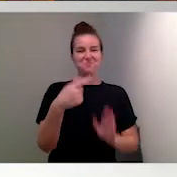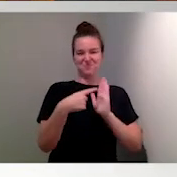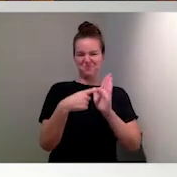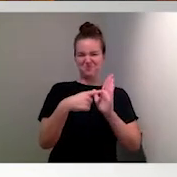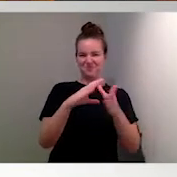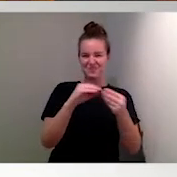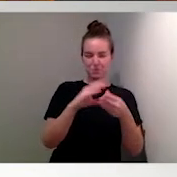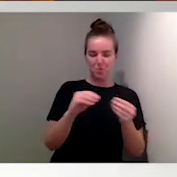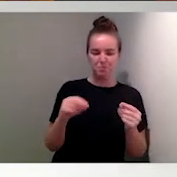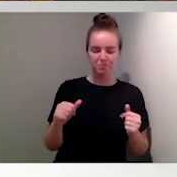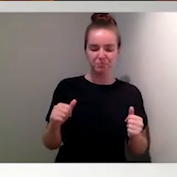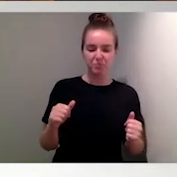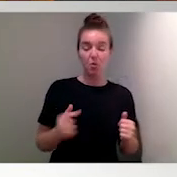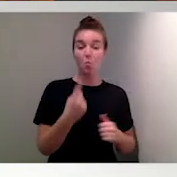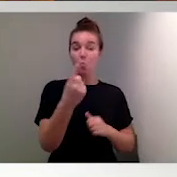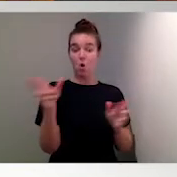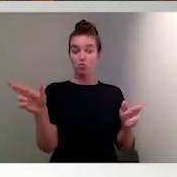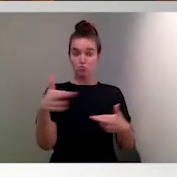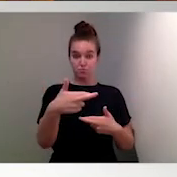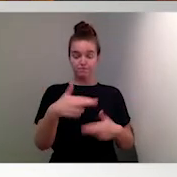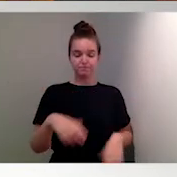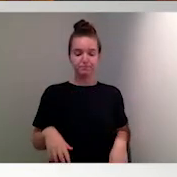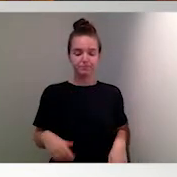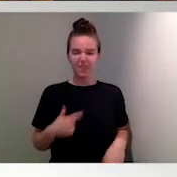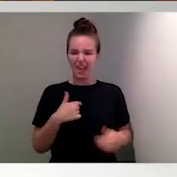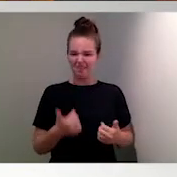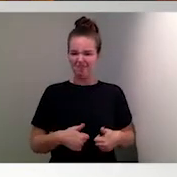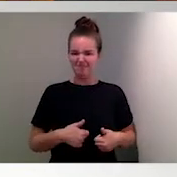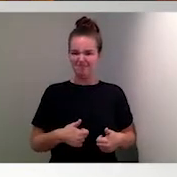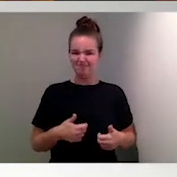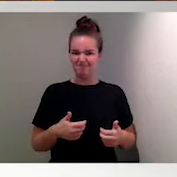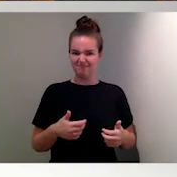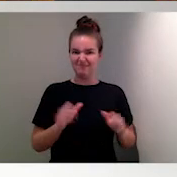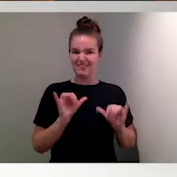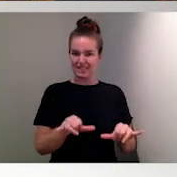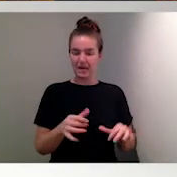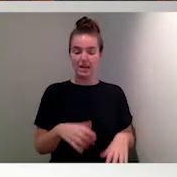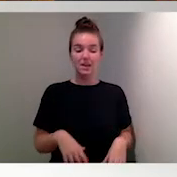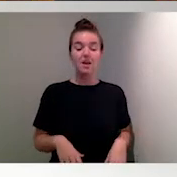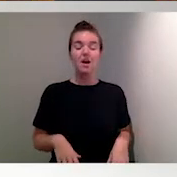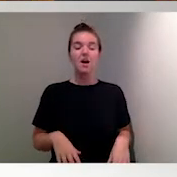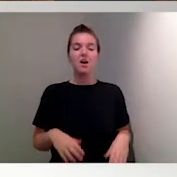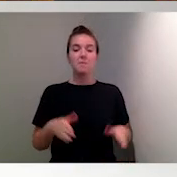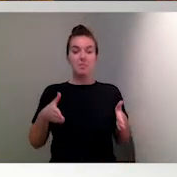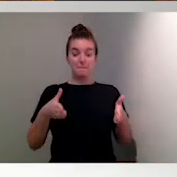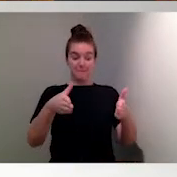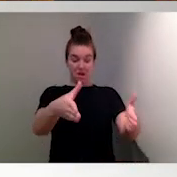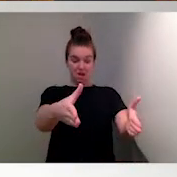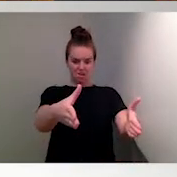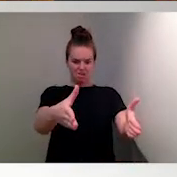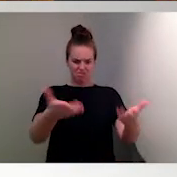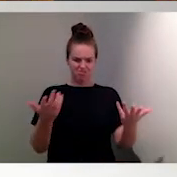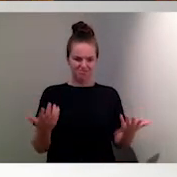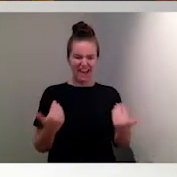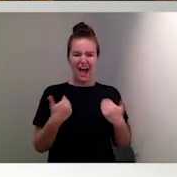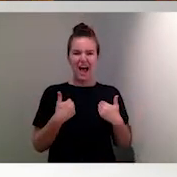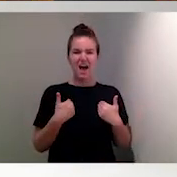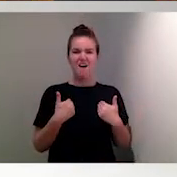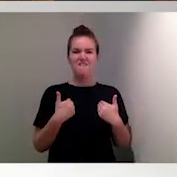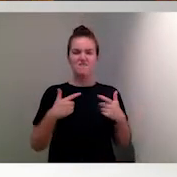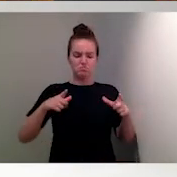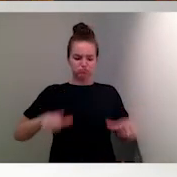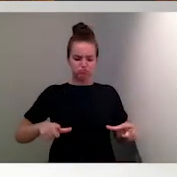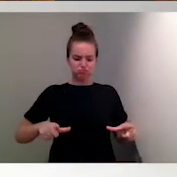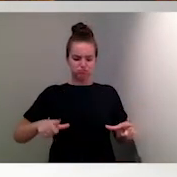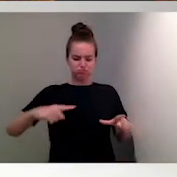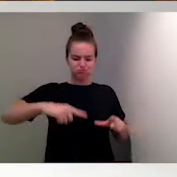leading up to it had these gaps in between the concrete, and they didn't think anything of it. They're not in a chair. But for me,